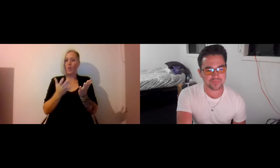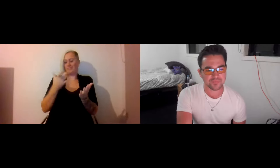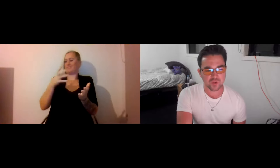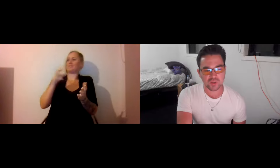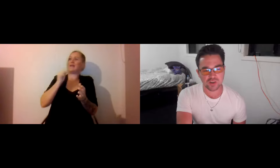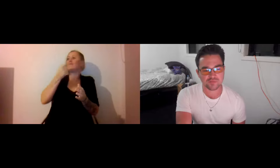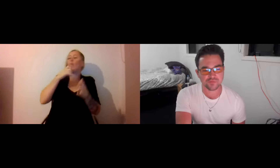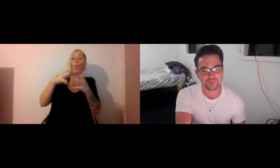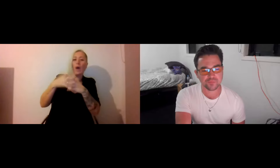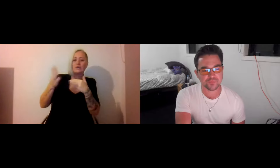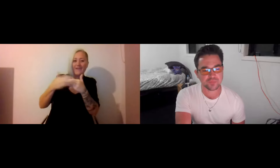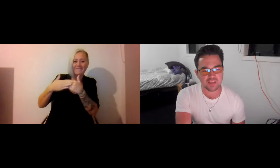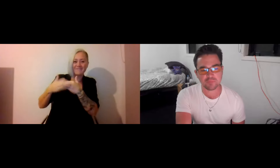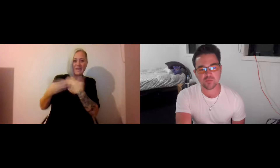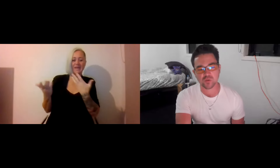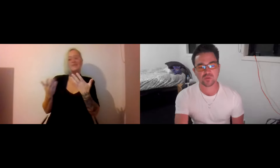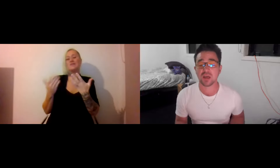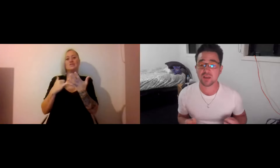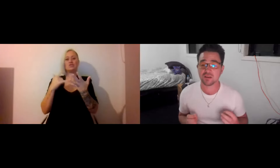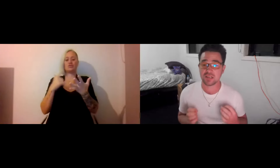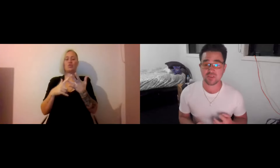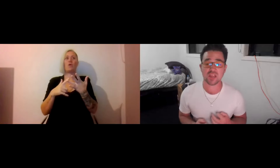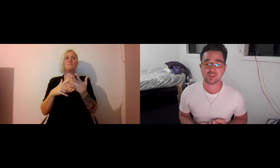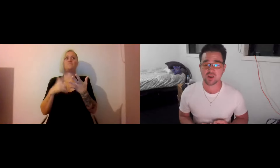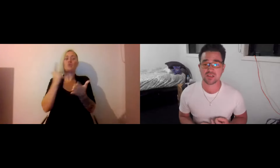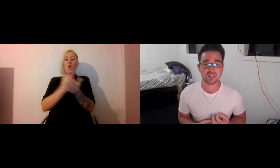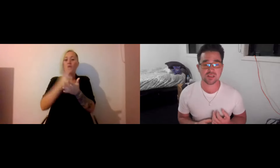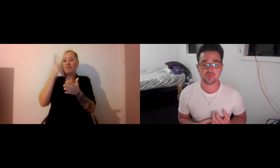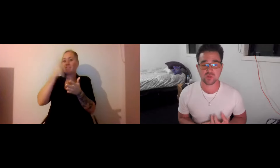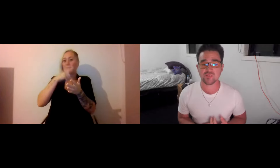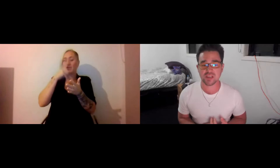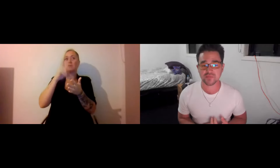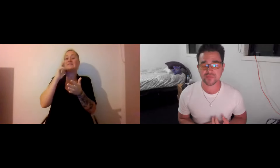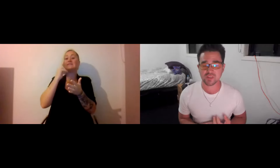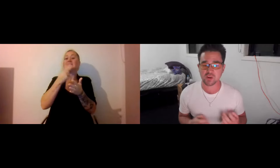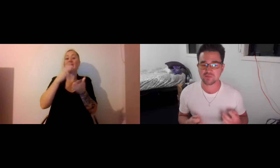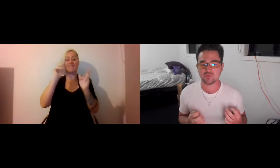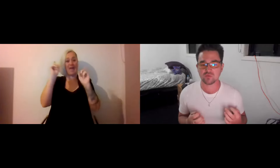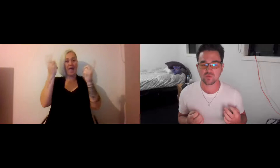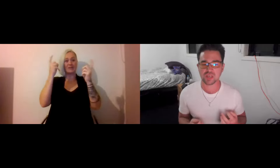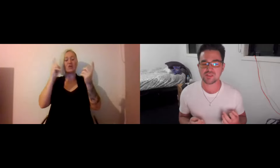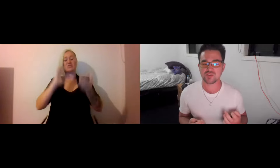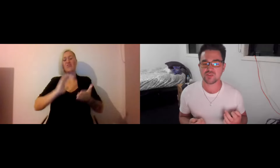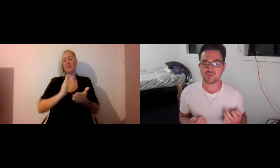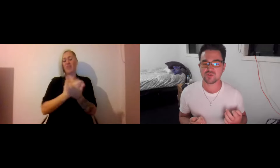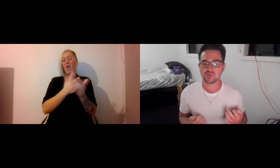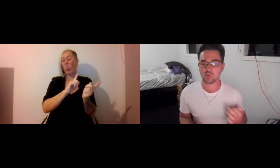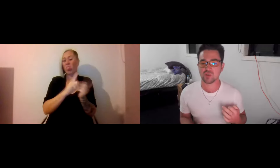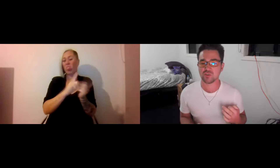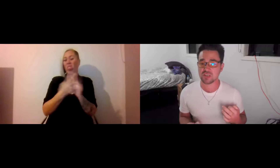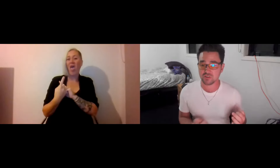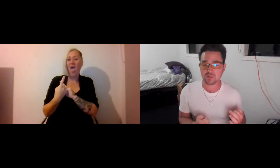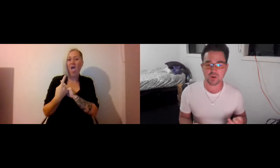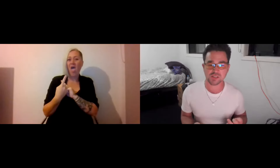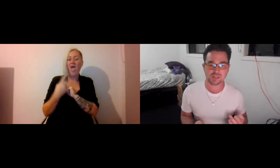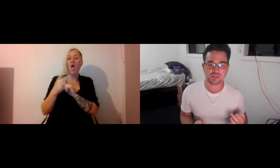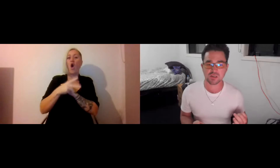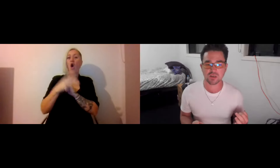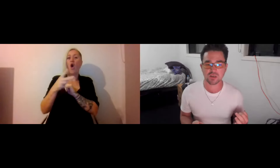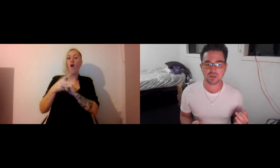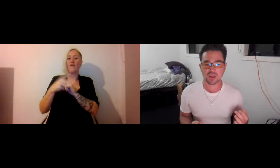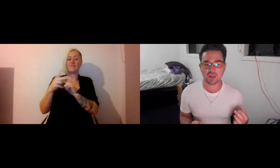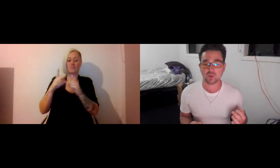And for a lot of deaf people, deaf anxiety is a real thing. So it often relates to not wearing hearing